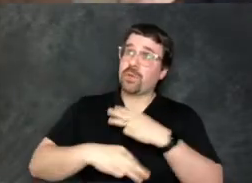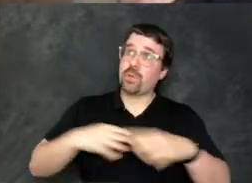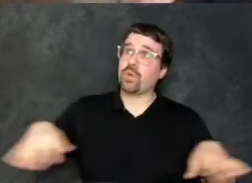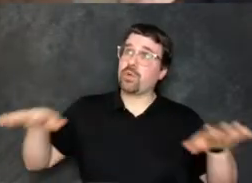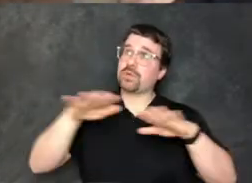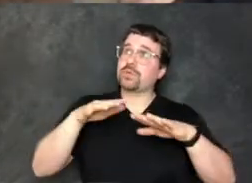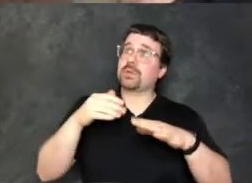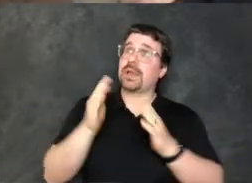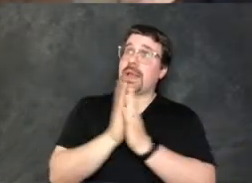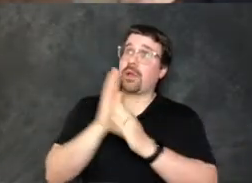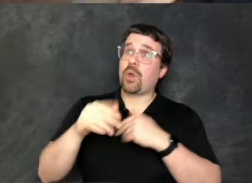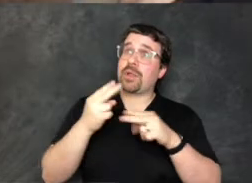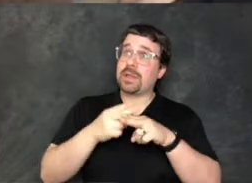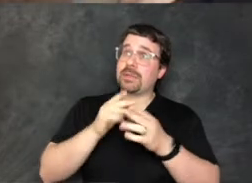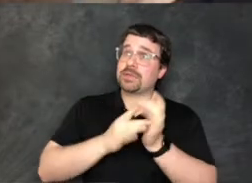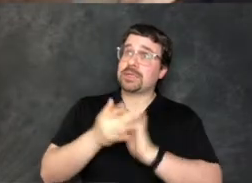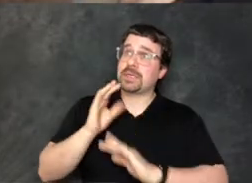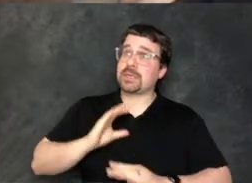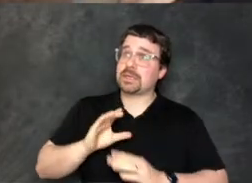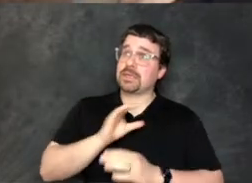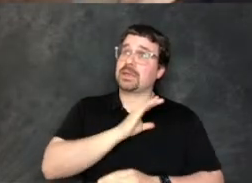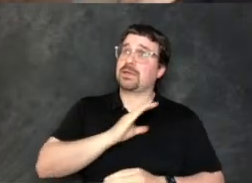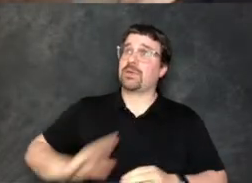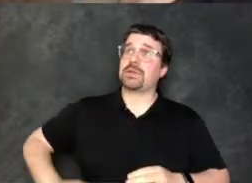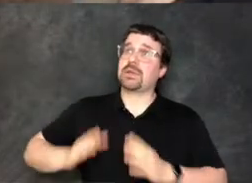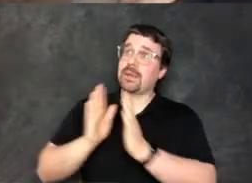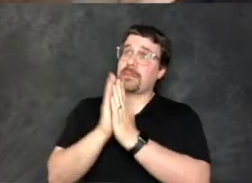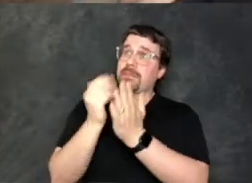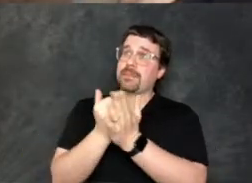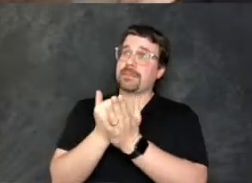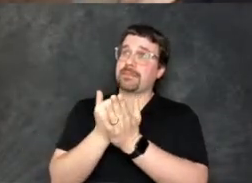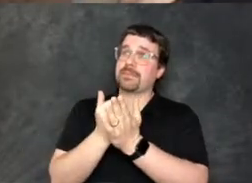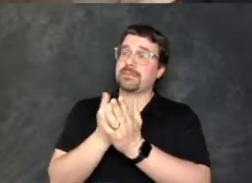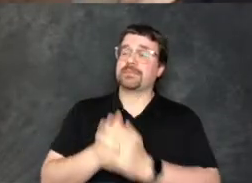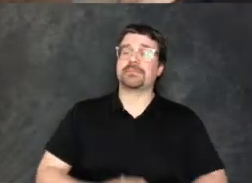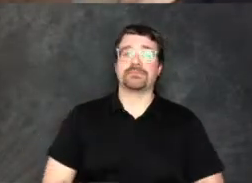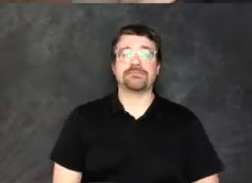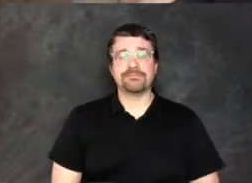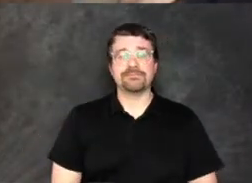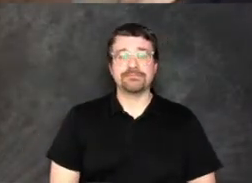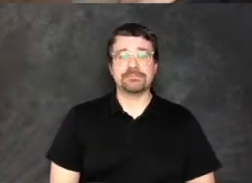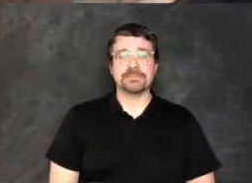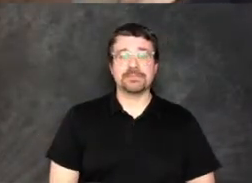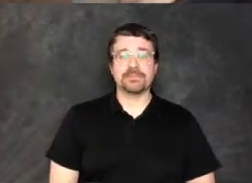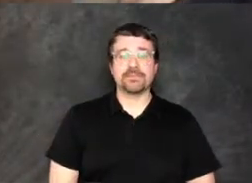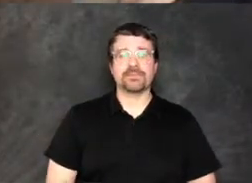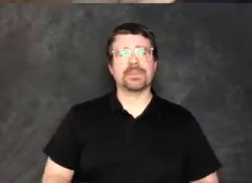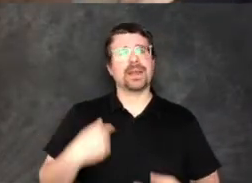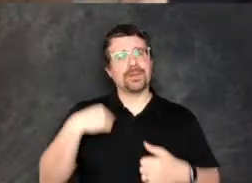in the world. We ask this all in the name of Jesus. Amen.